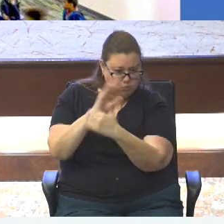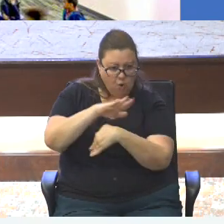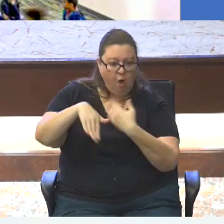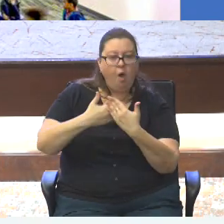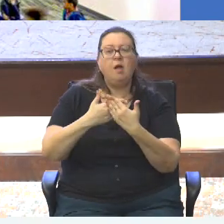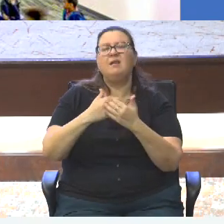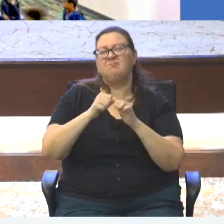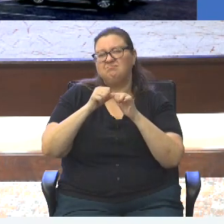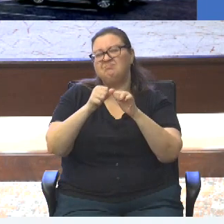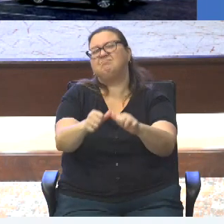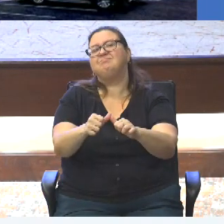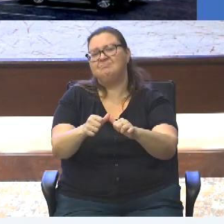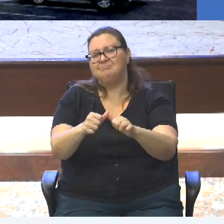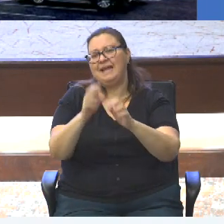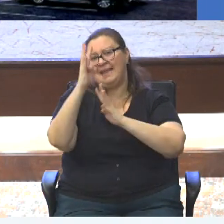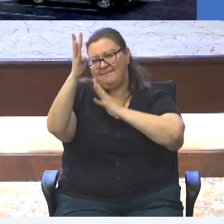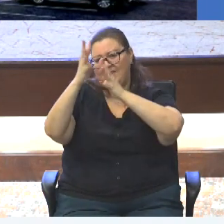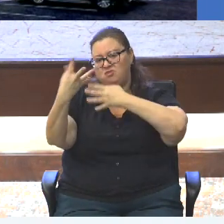center.